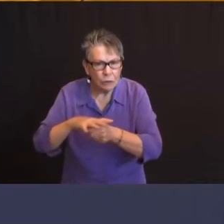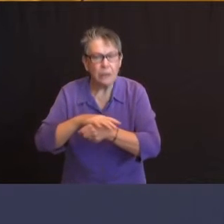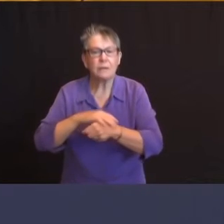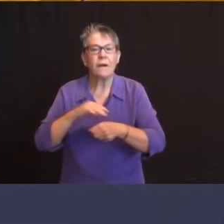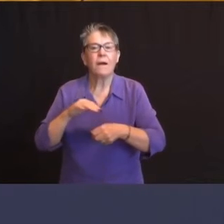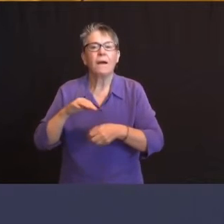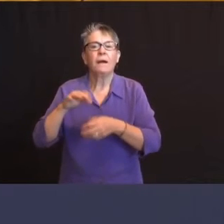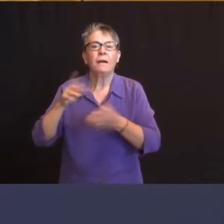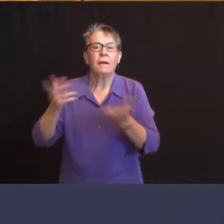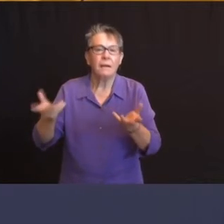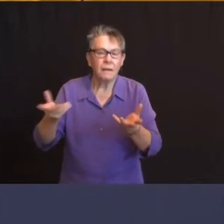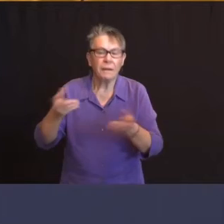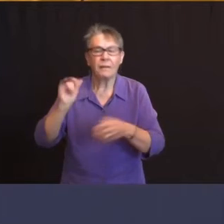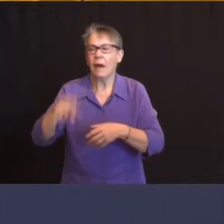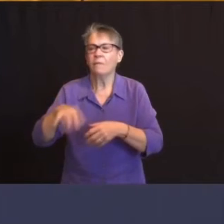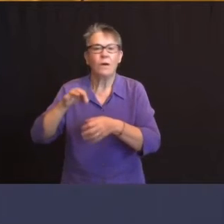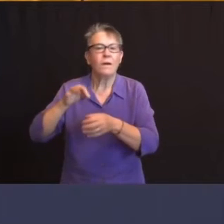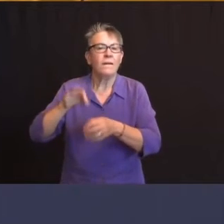that.